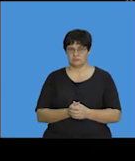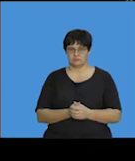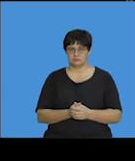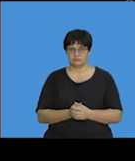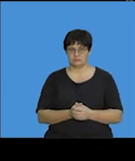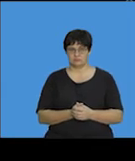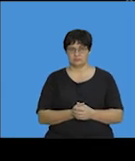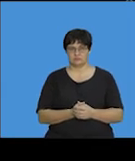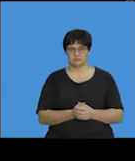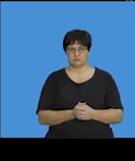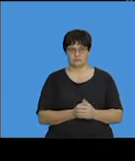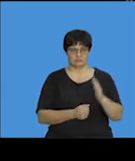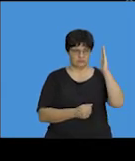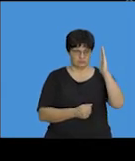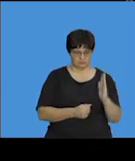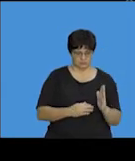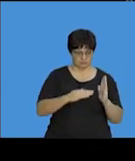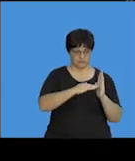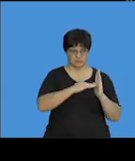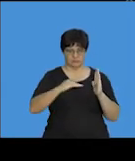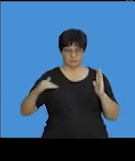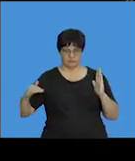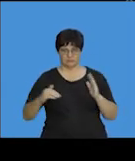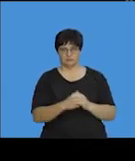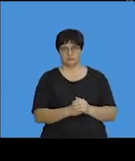Sketch a velocity time graph. Velocity time graph sketch.